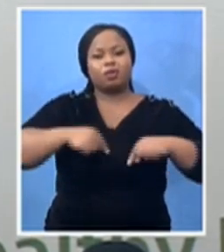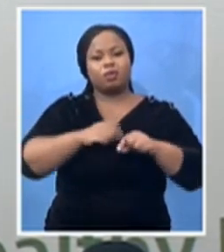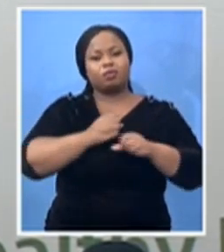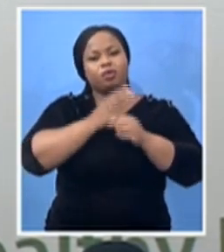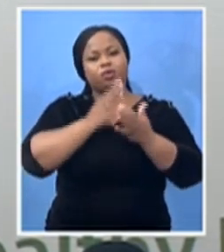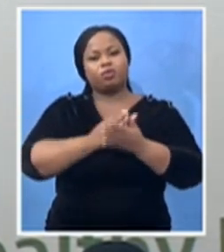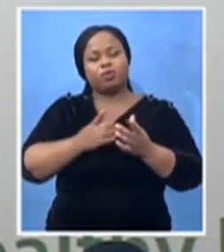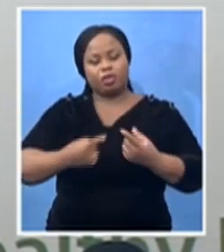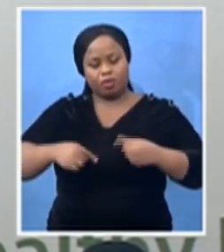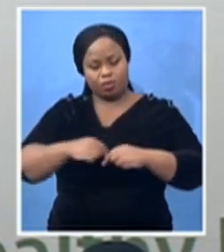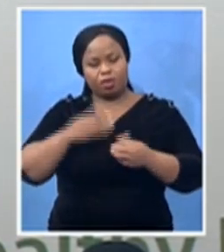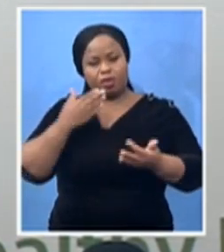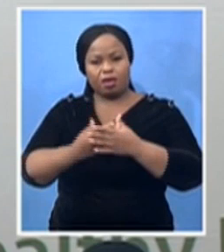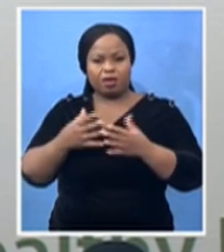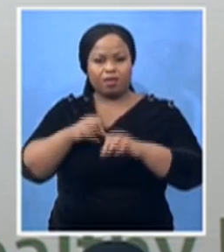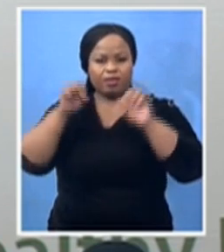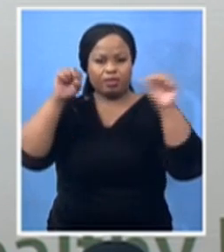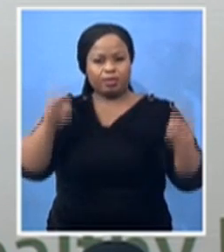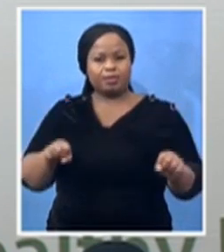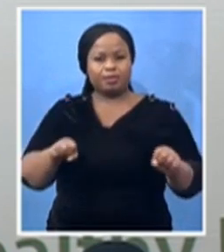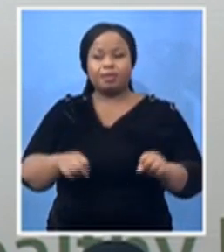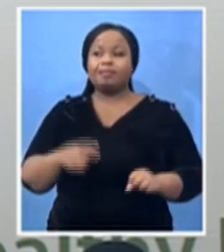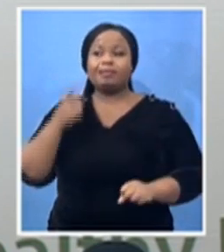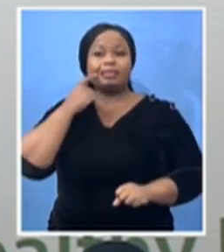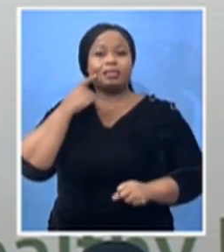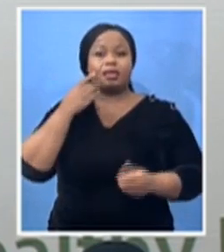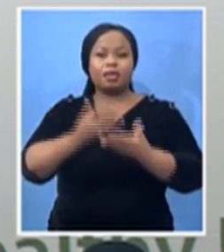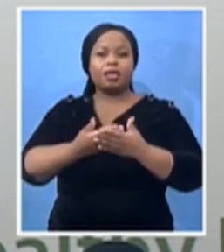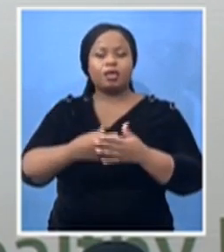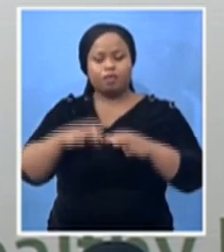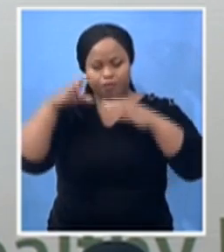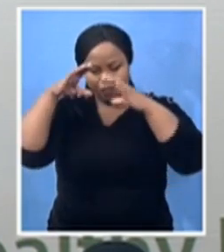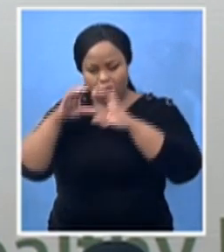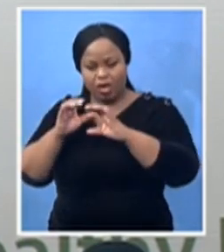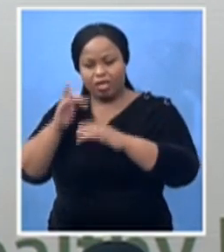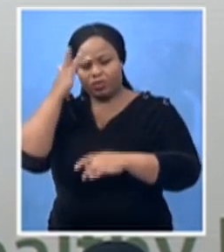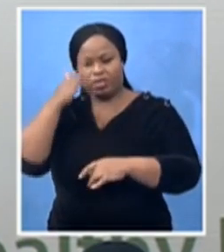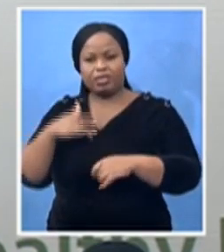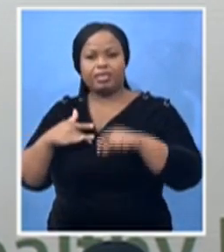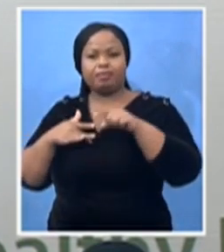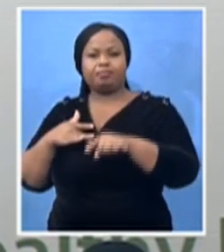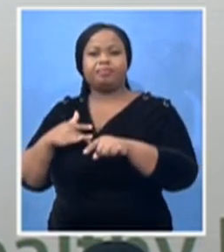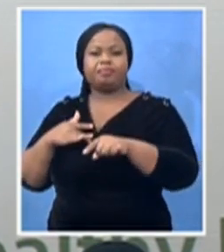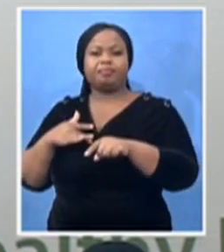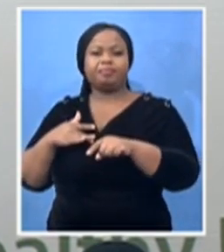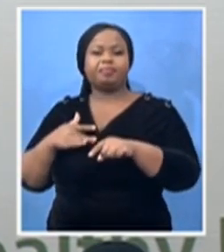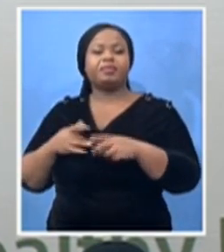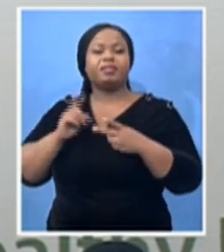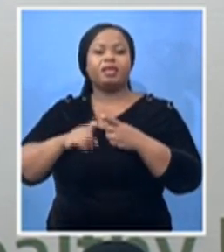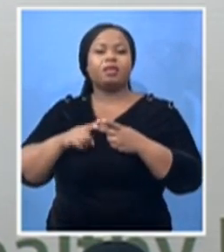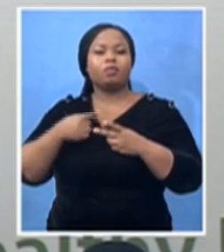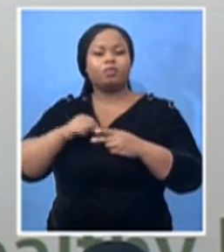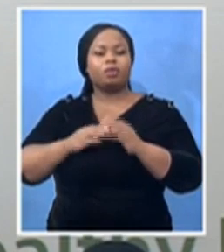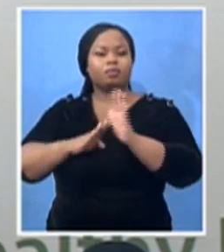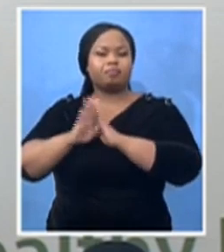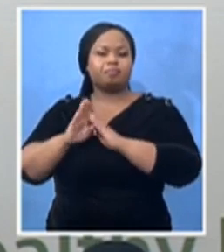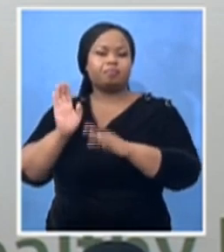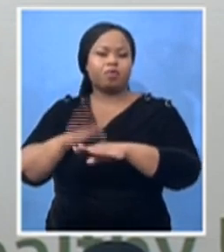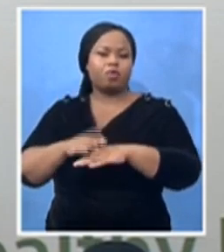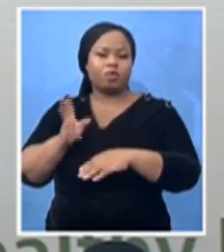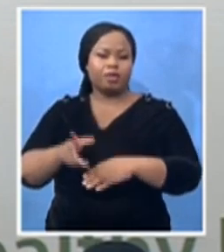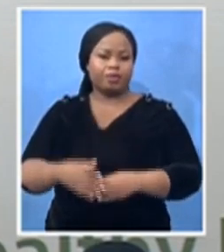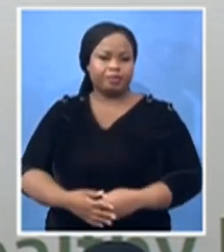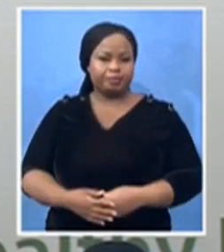is patient-centered and that we actually want to build. As I finish my welcoming remarks and as